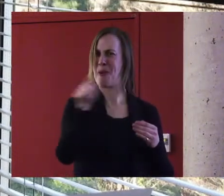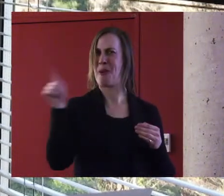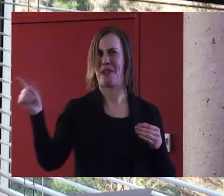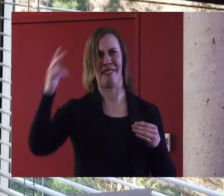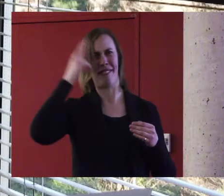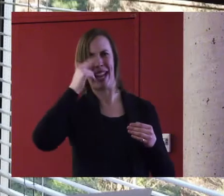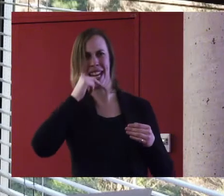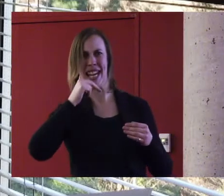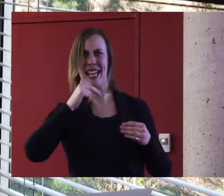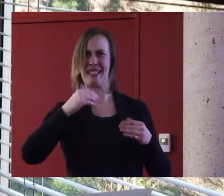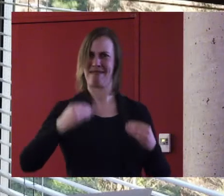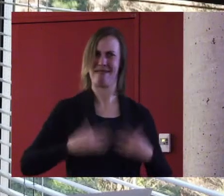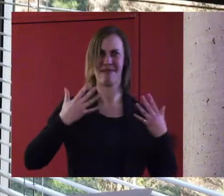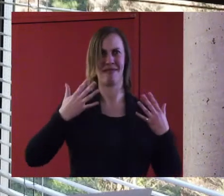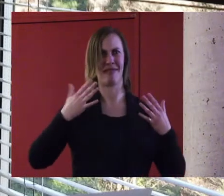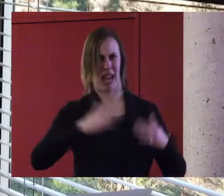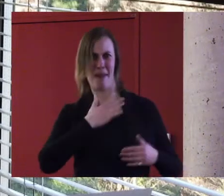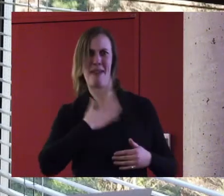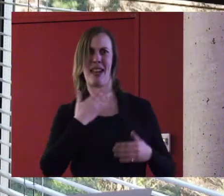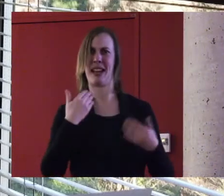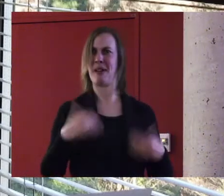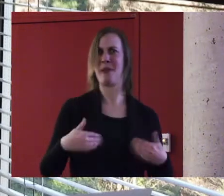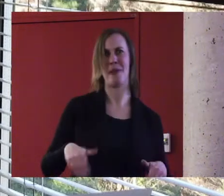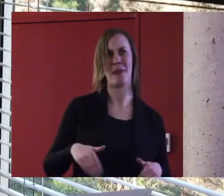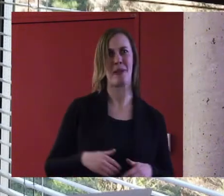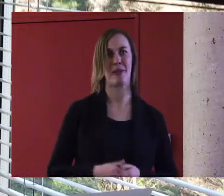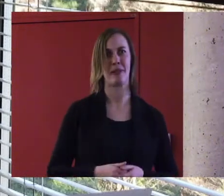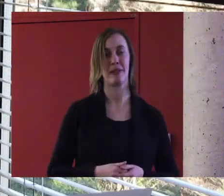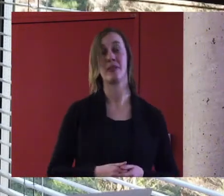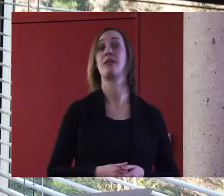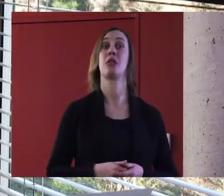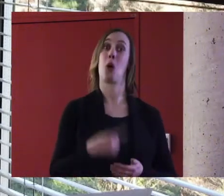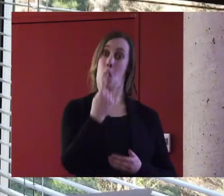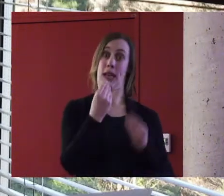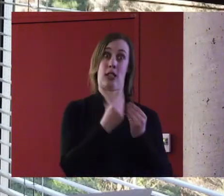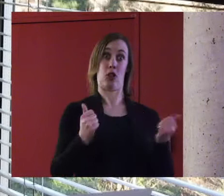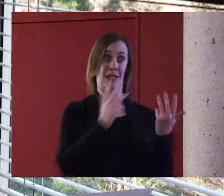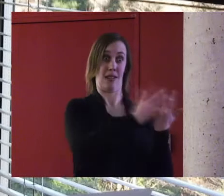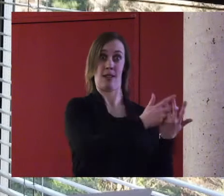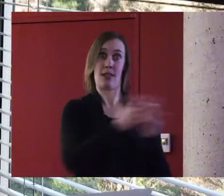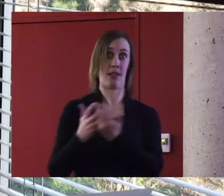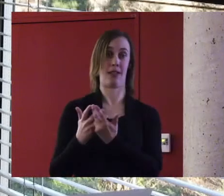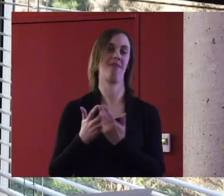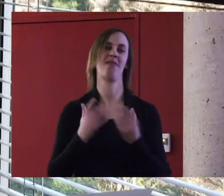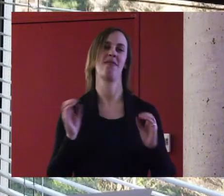exhibit. There's no one-size-fits-all solutions to our very human, sometimes